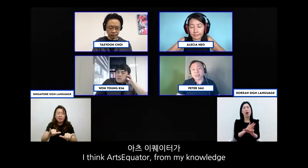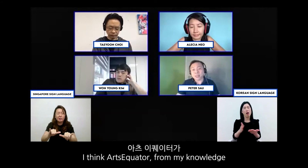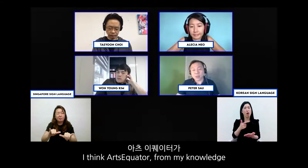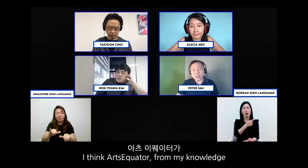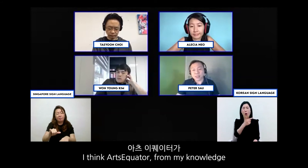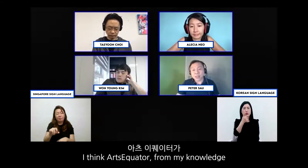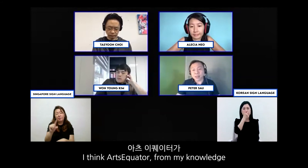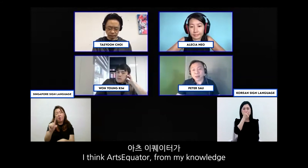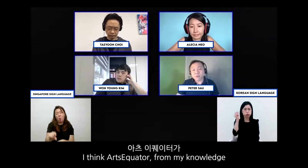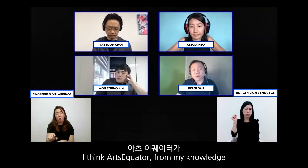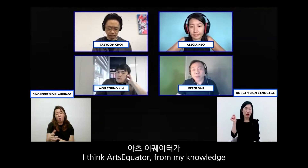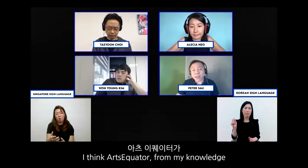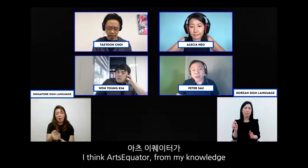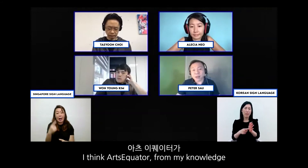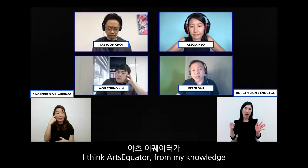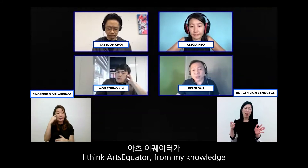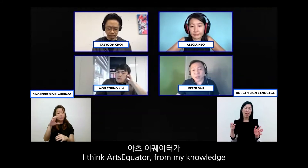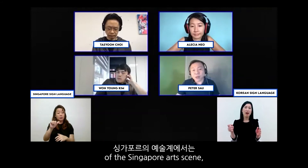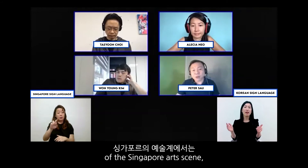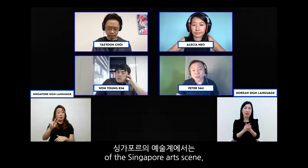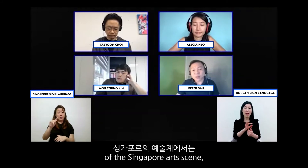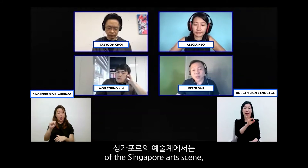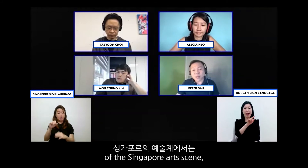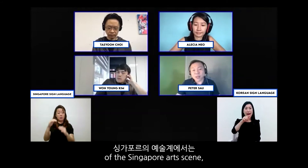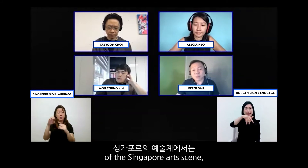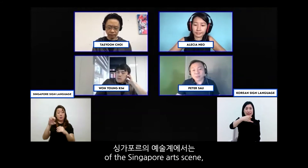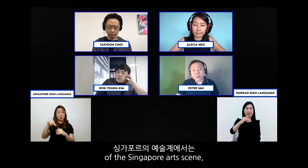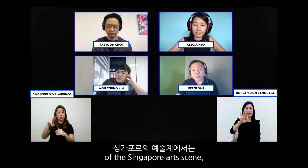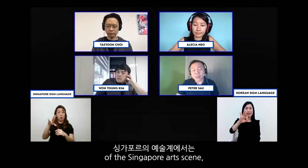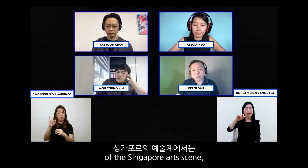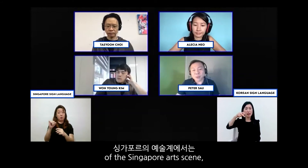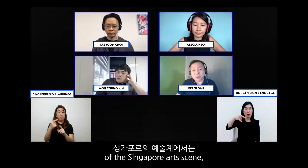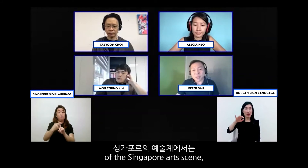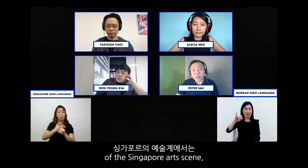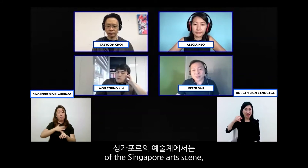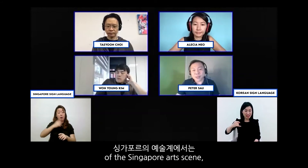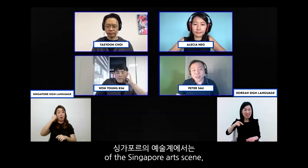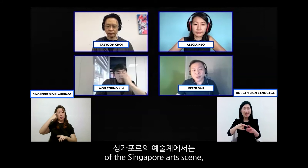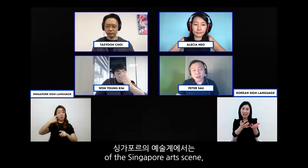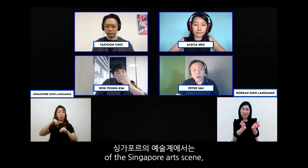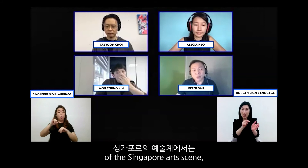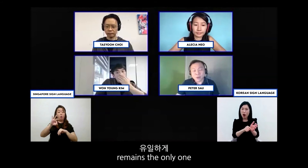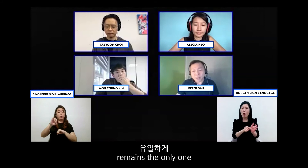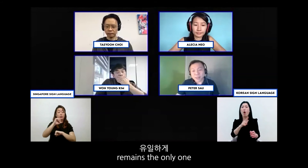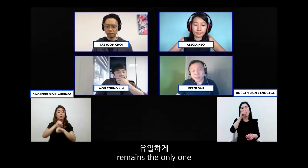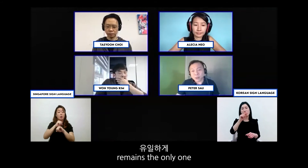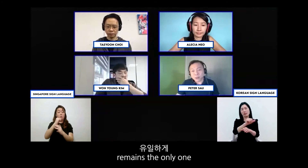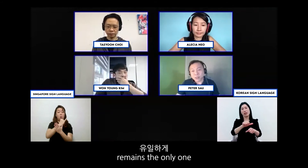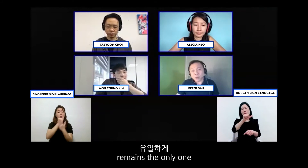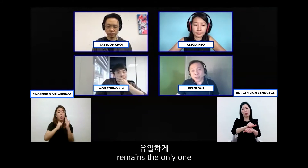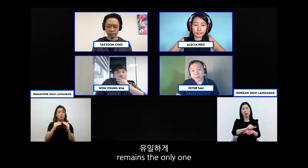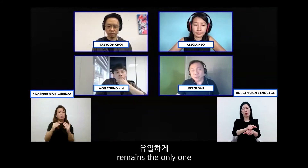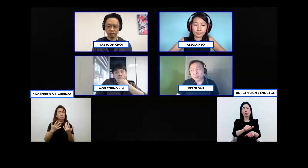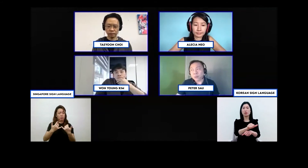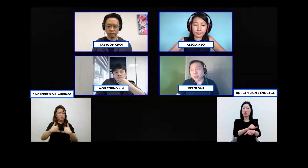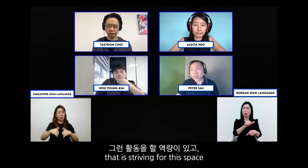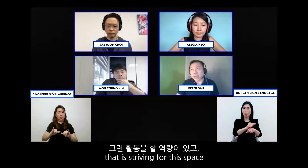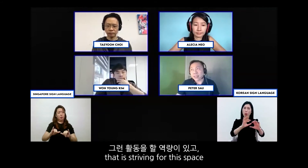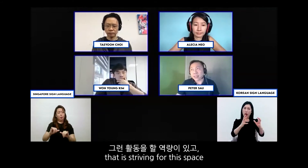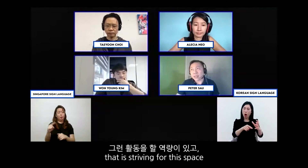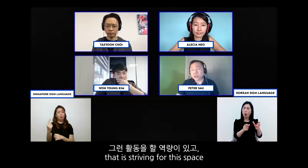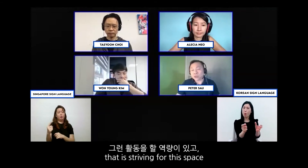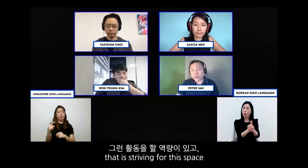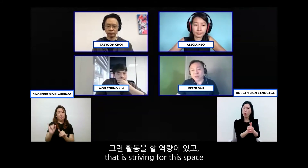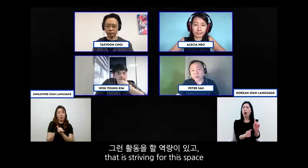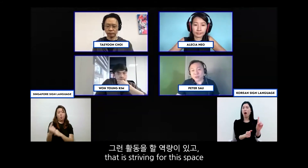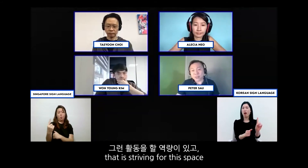I think ArtsEquator, from my knowledge of the Singapore art scene, remains the only one that